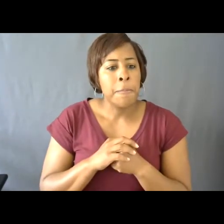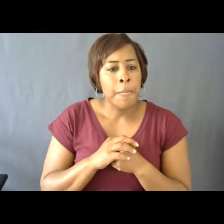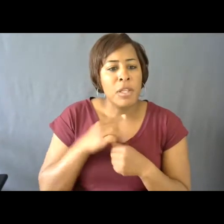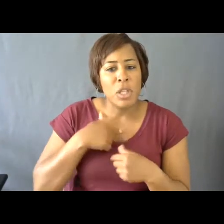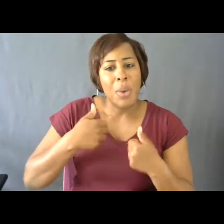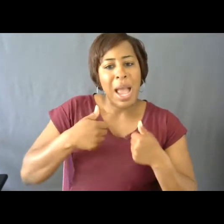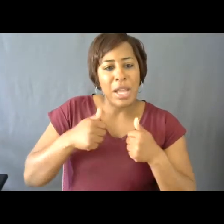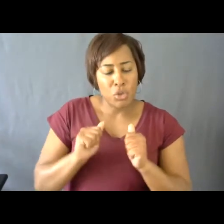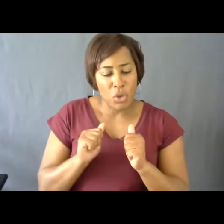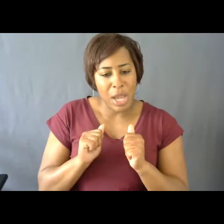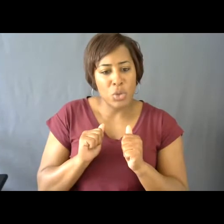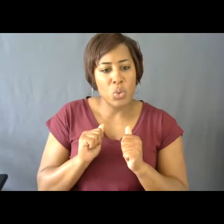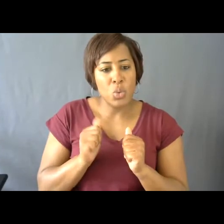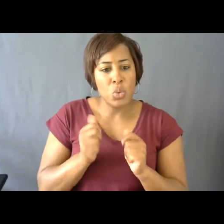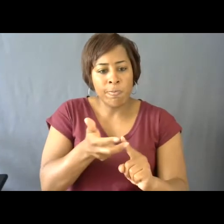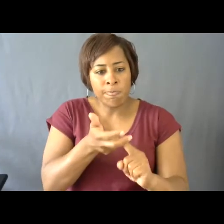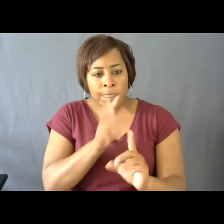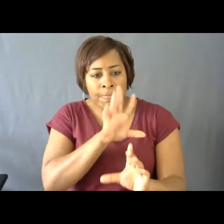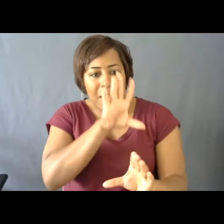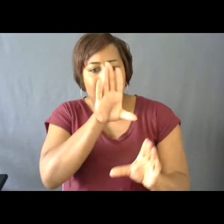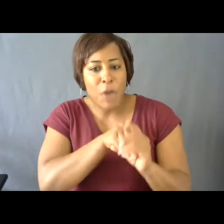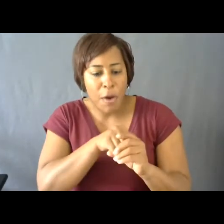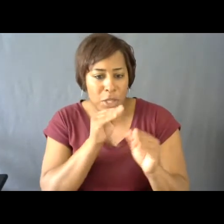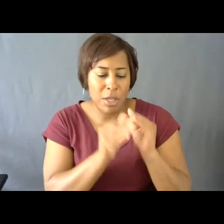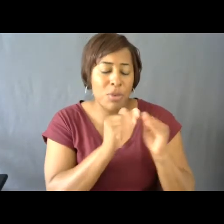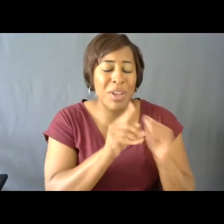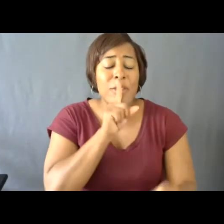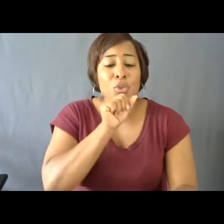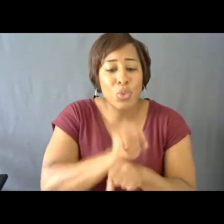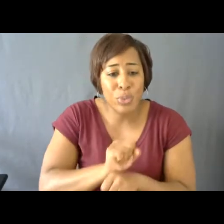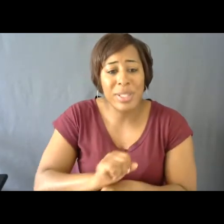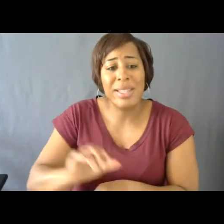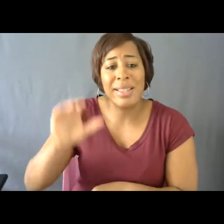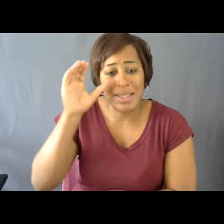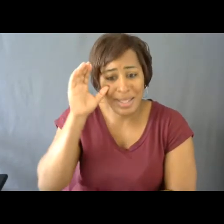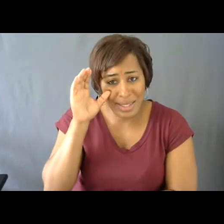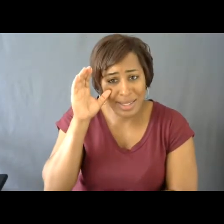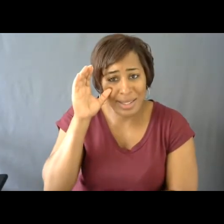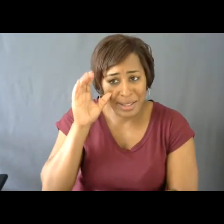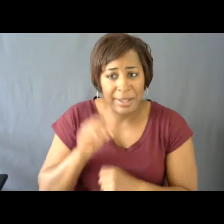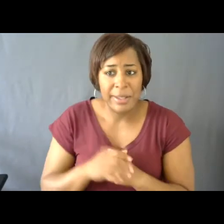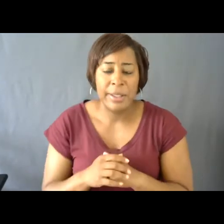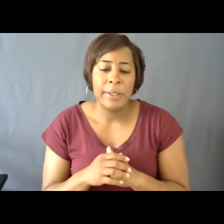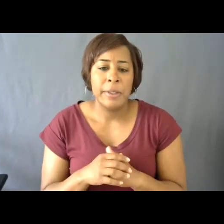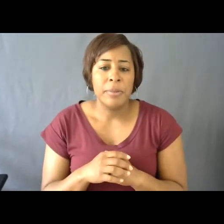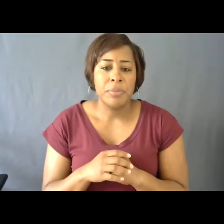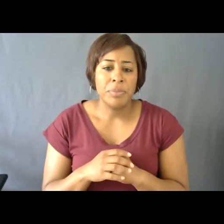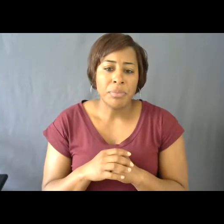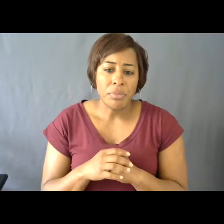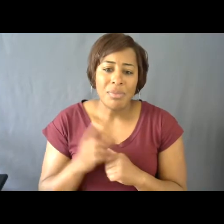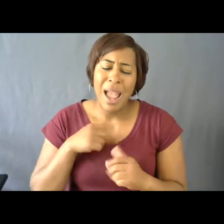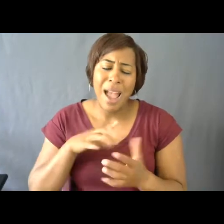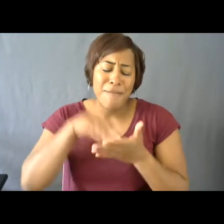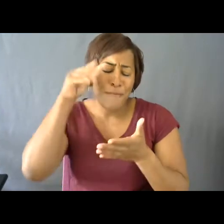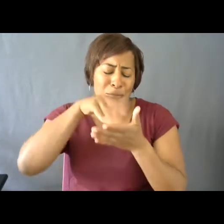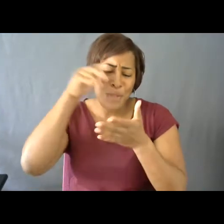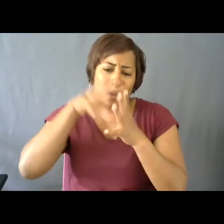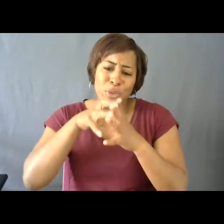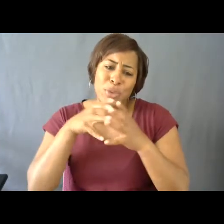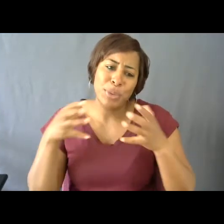that community and really listen. I know I've learned so very much, and I just would like to